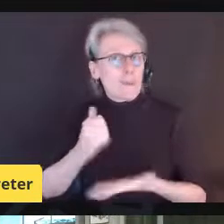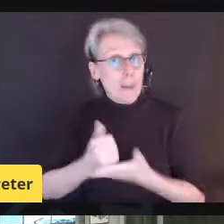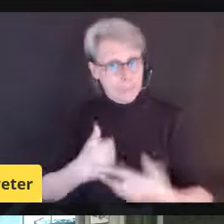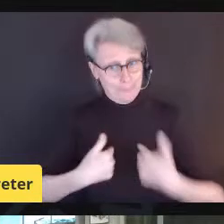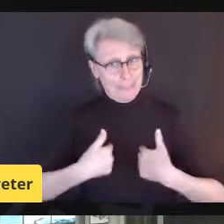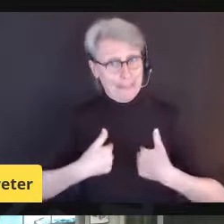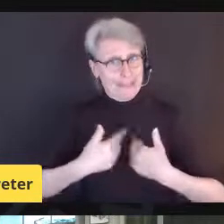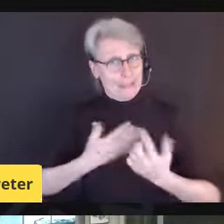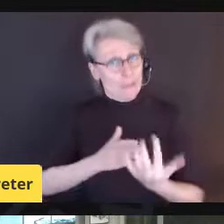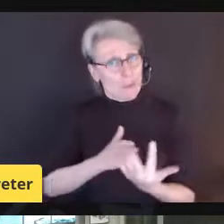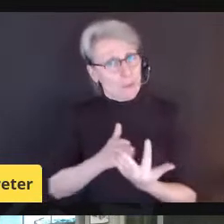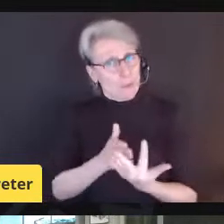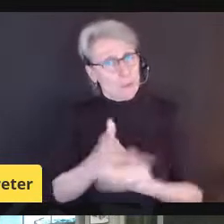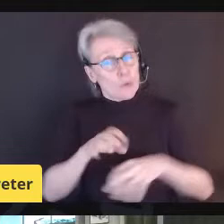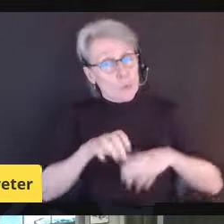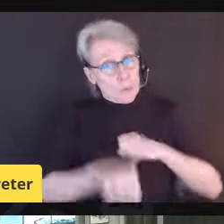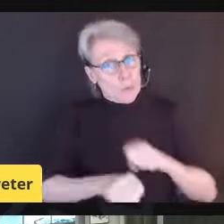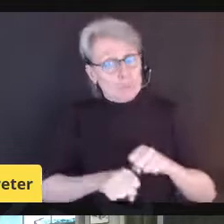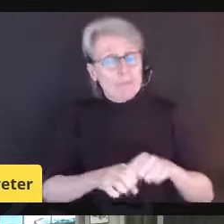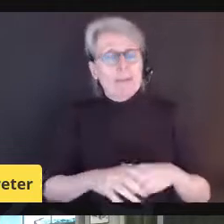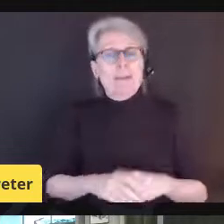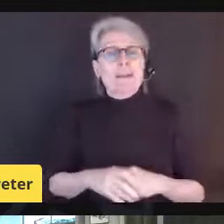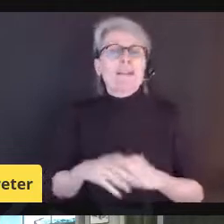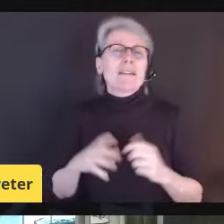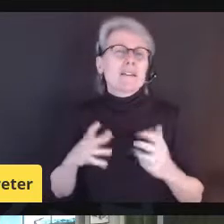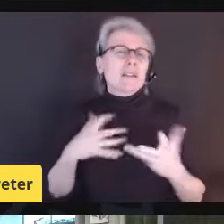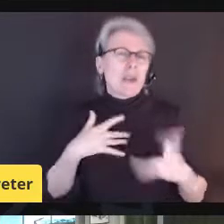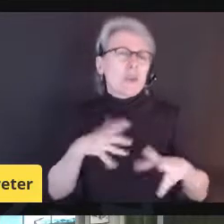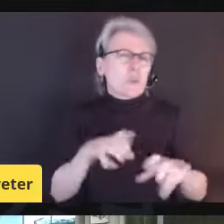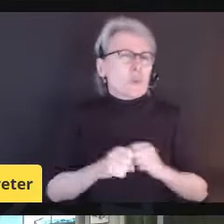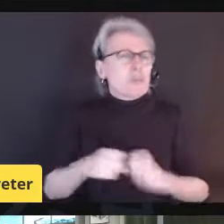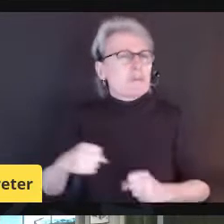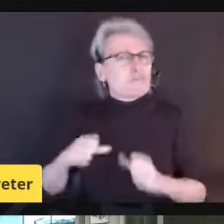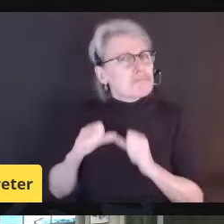And so my grieving experience within my family